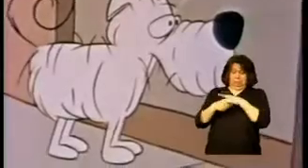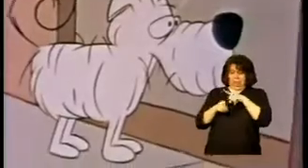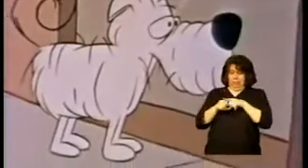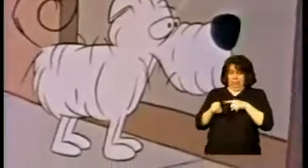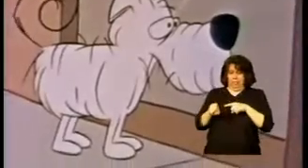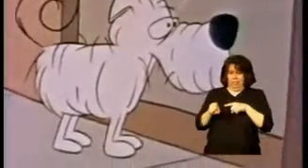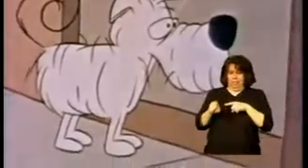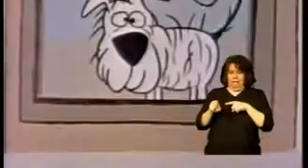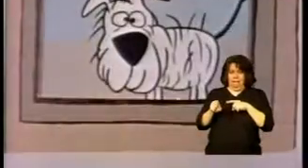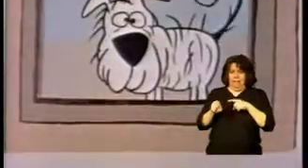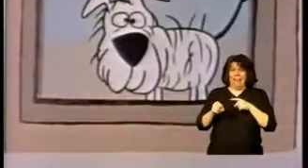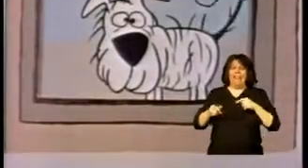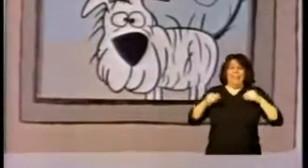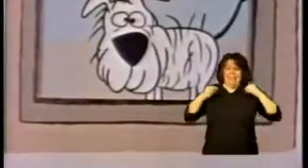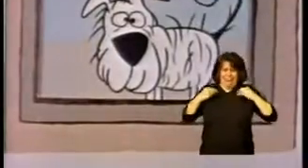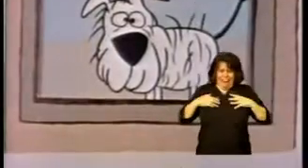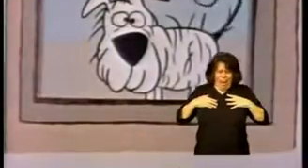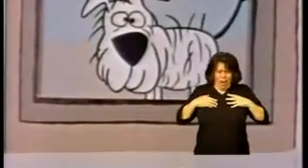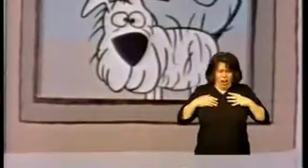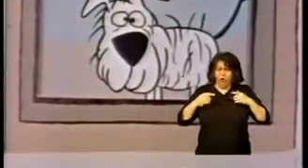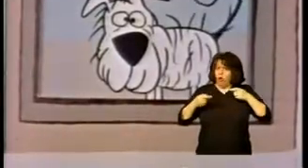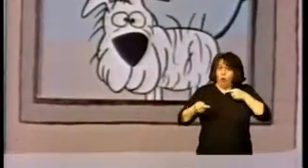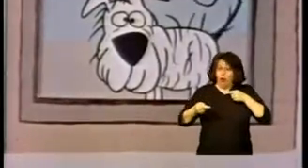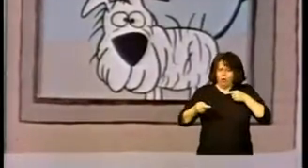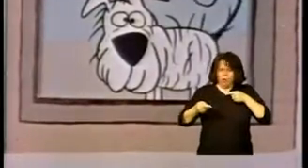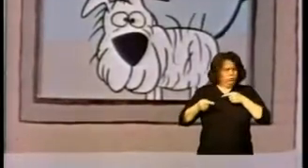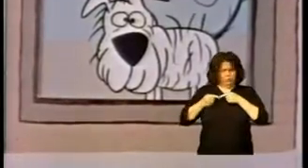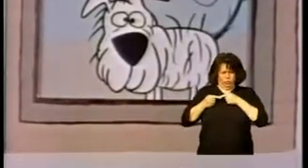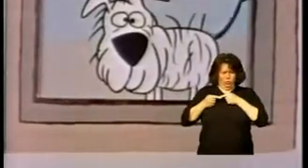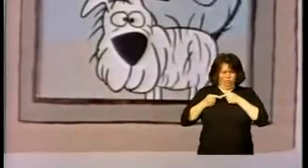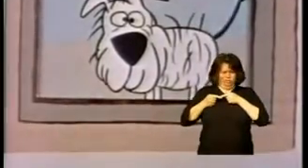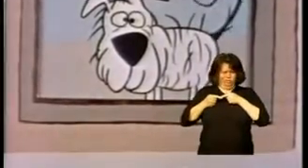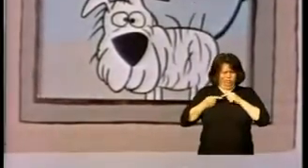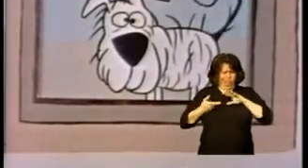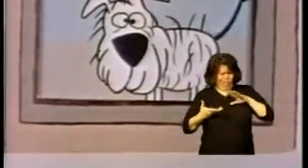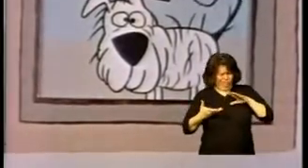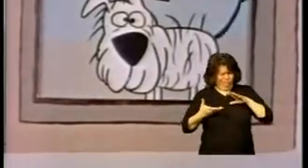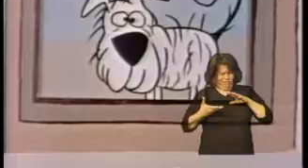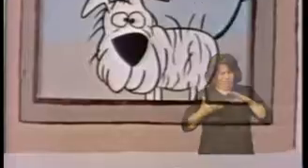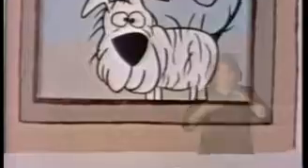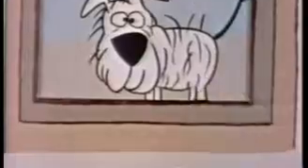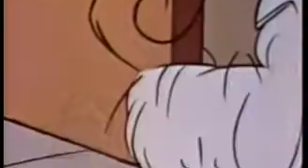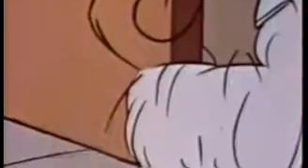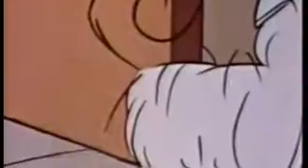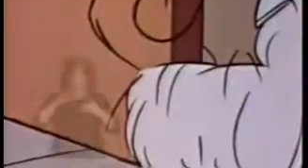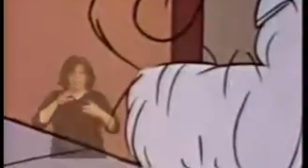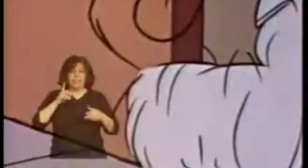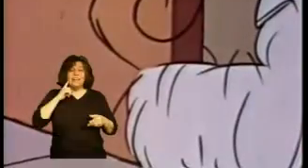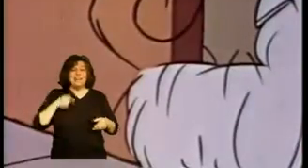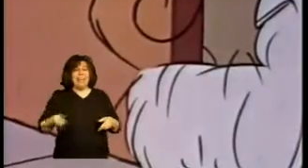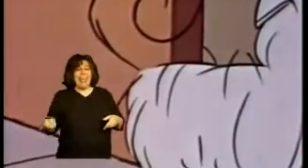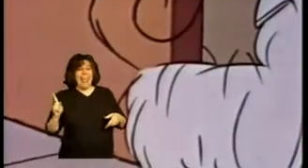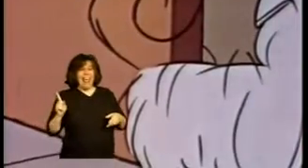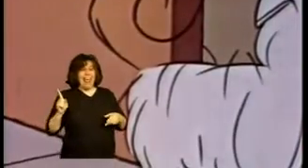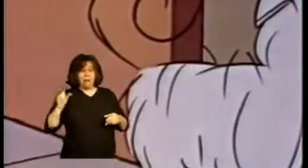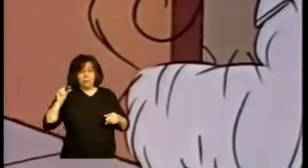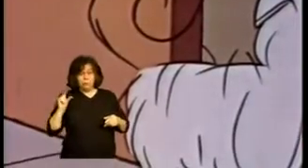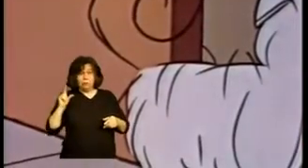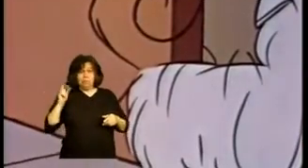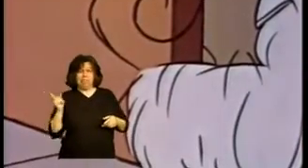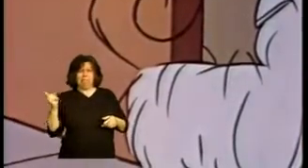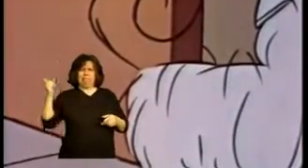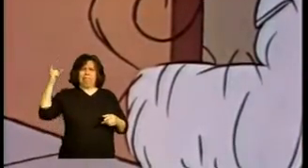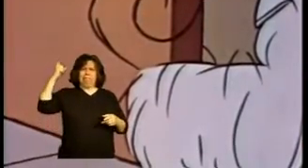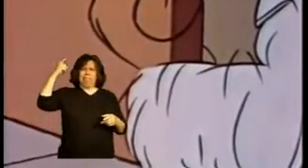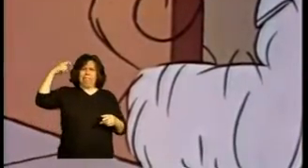kinds of dogs. His hair was not very long, but not very short either. His tail was not